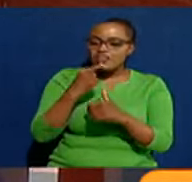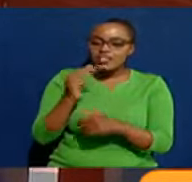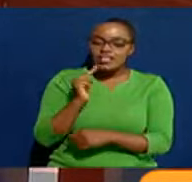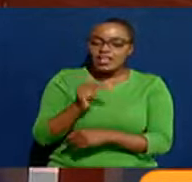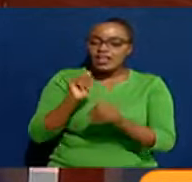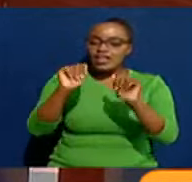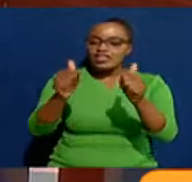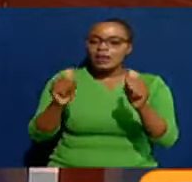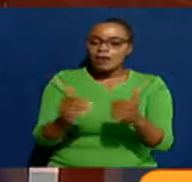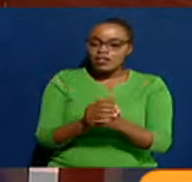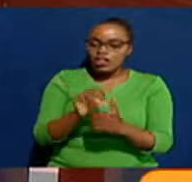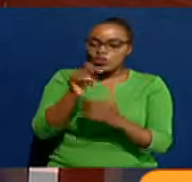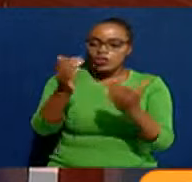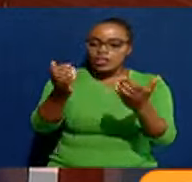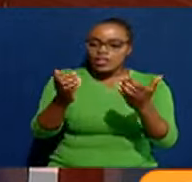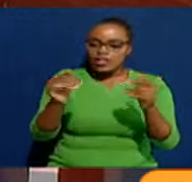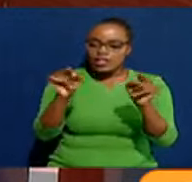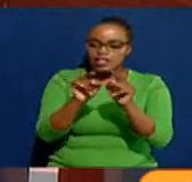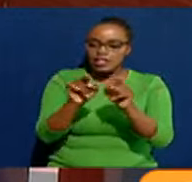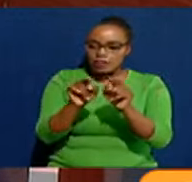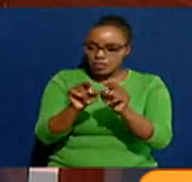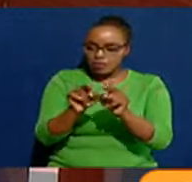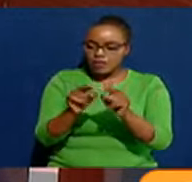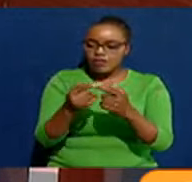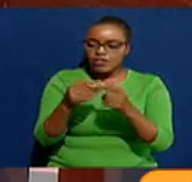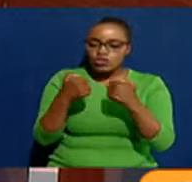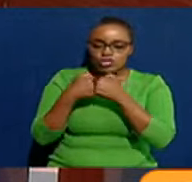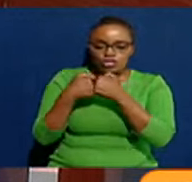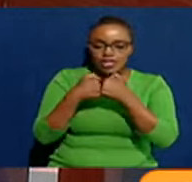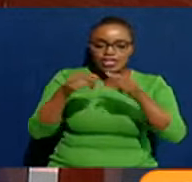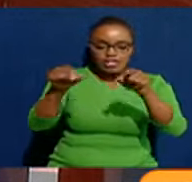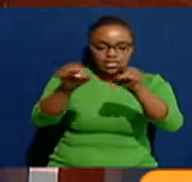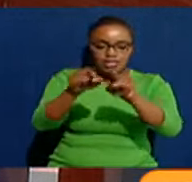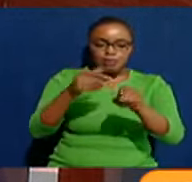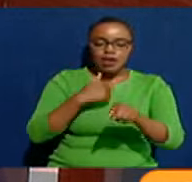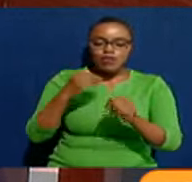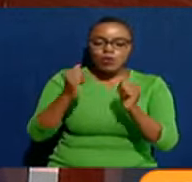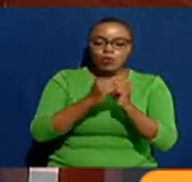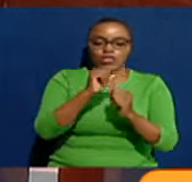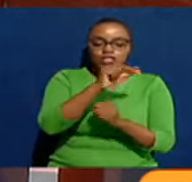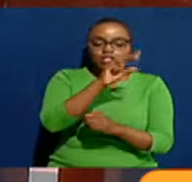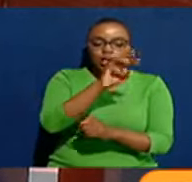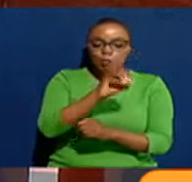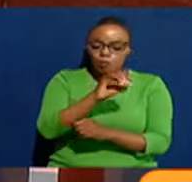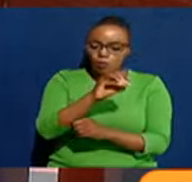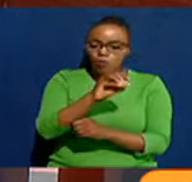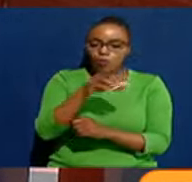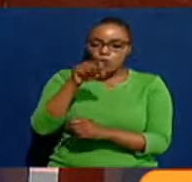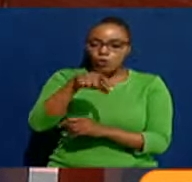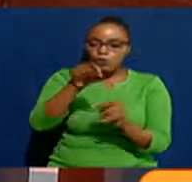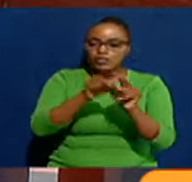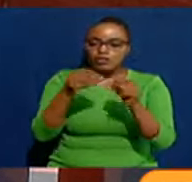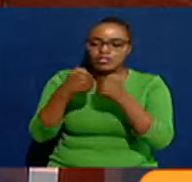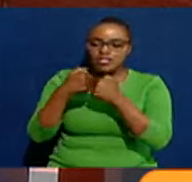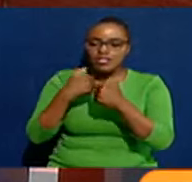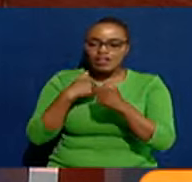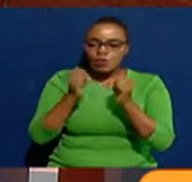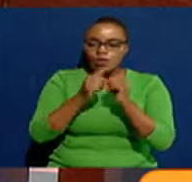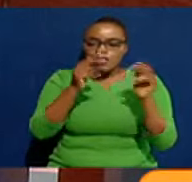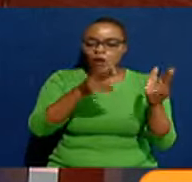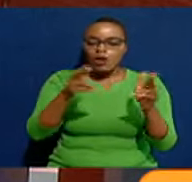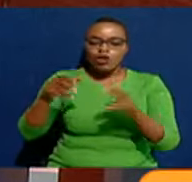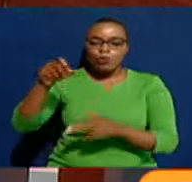us is that you will need the same challenge, you will face the same challenges with GMO crop as we face challenges with our normal